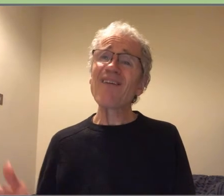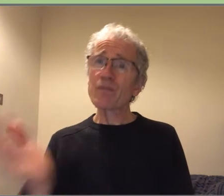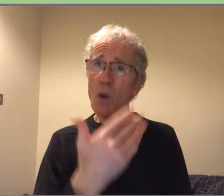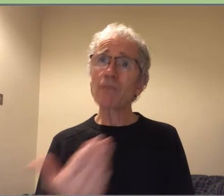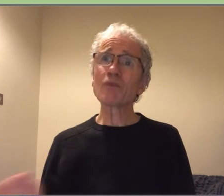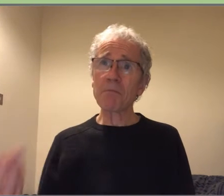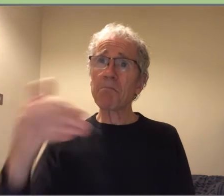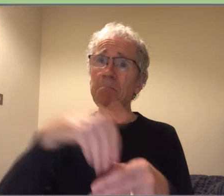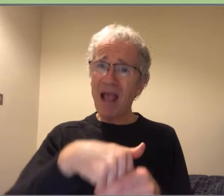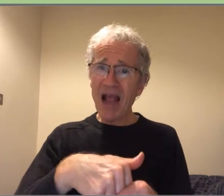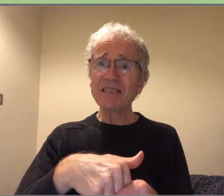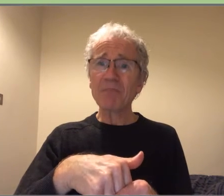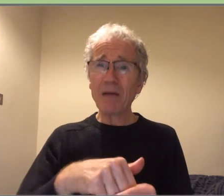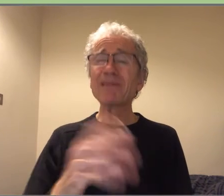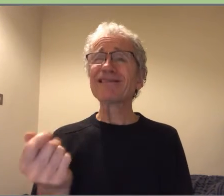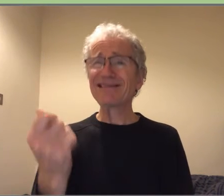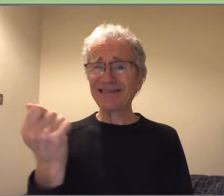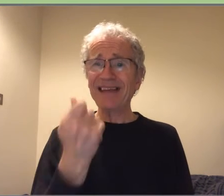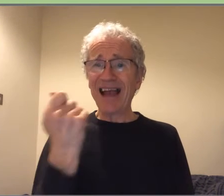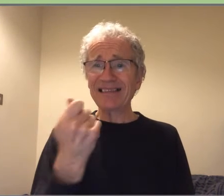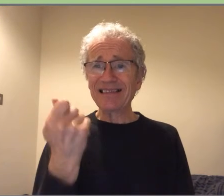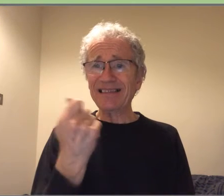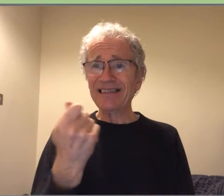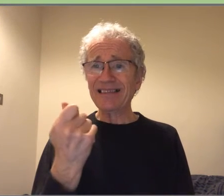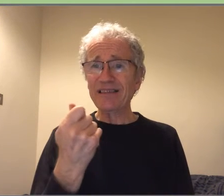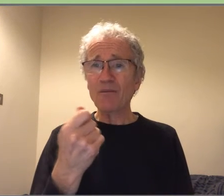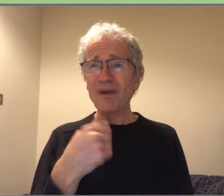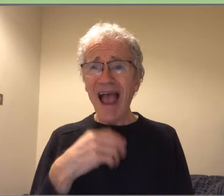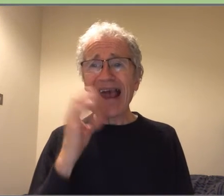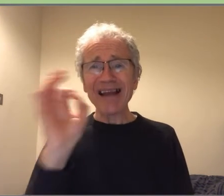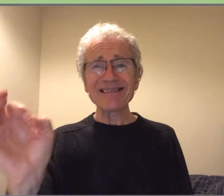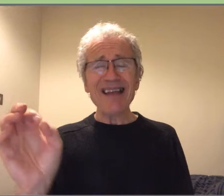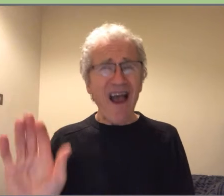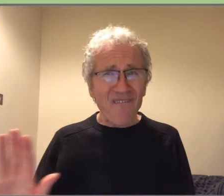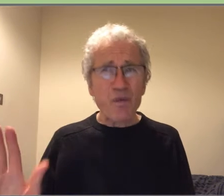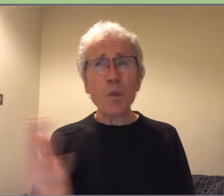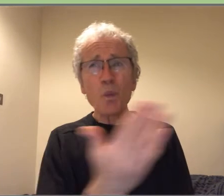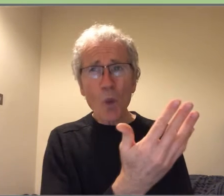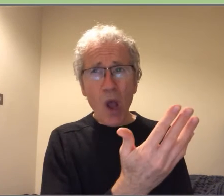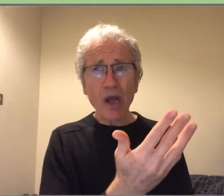Everyone has a part to play in making this a success and we're asking everyone.